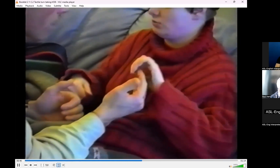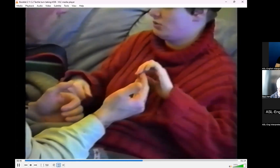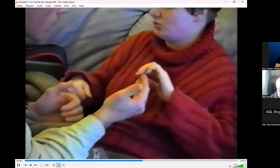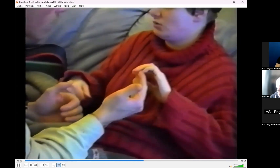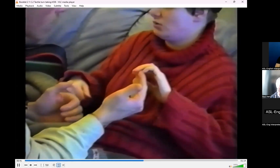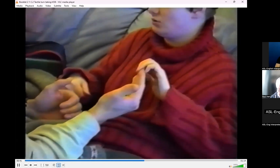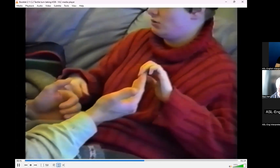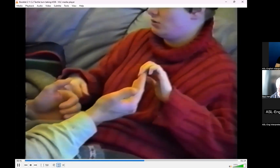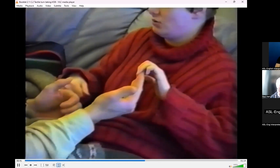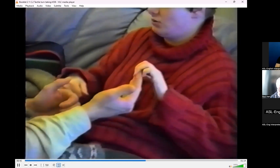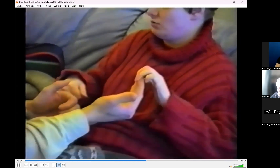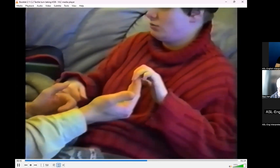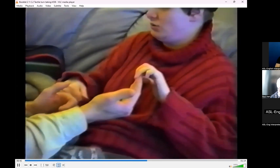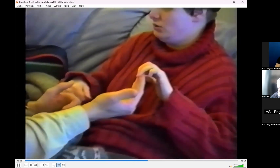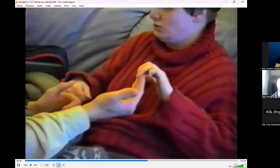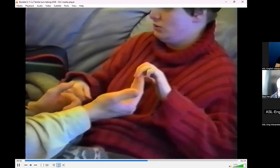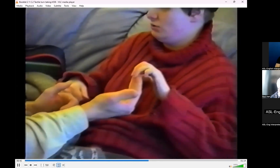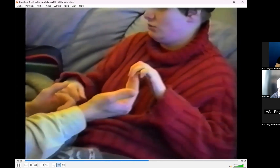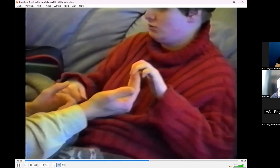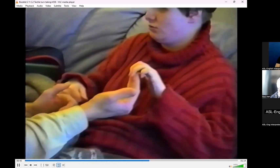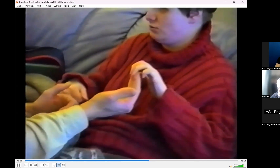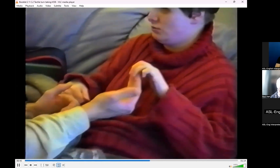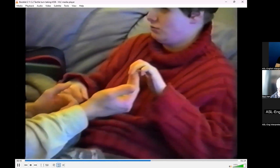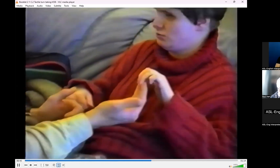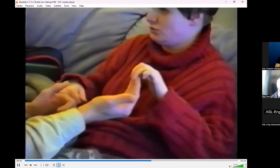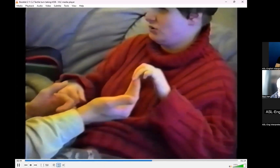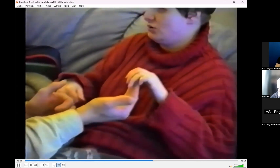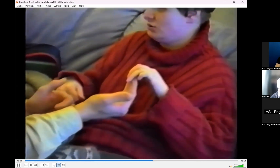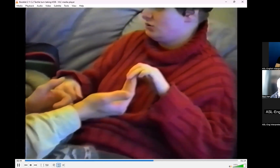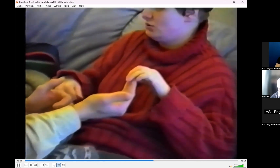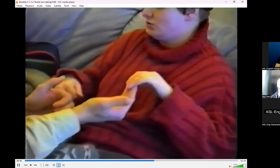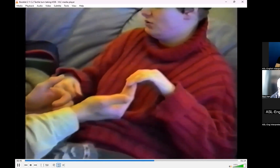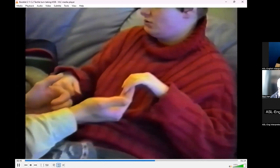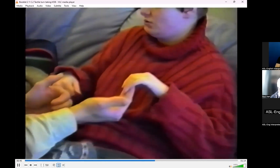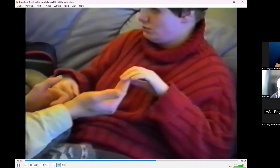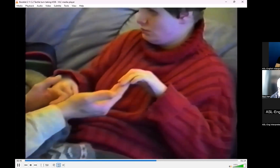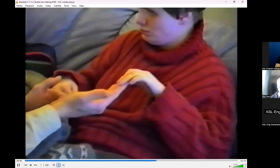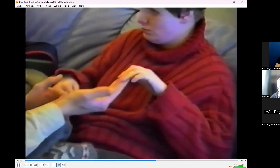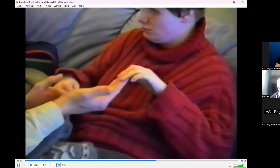Og sånn da på tuppen, ja. Akkurat. Ja, så sånn.